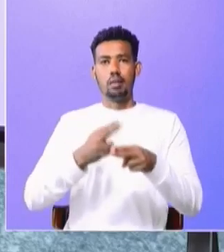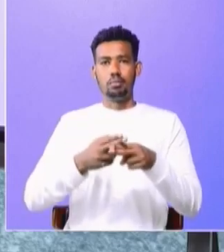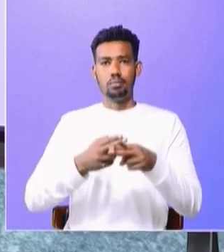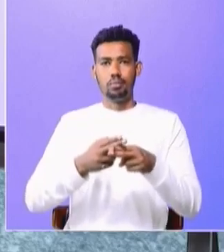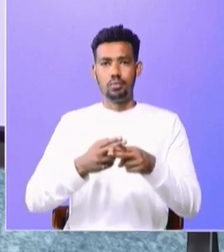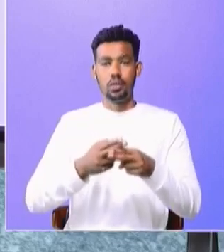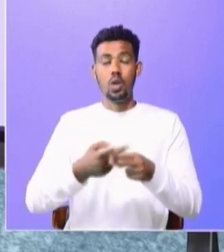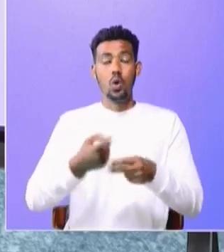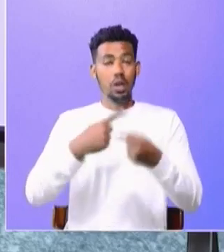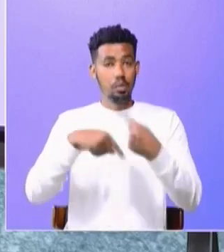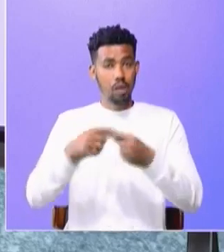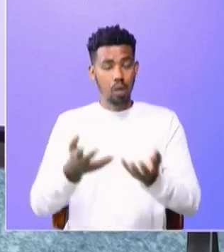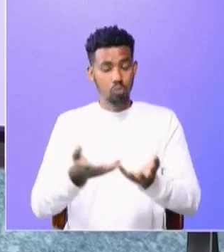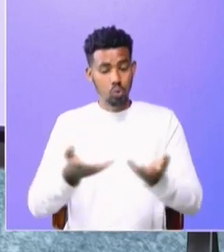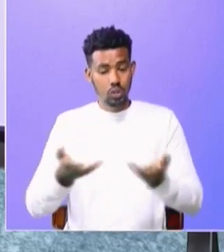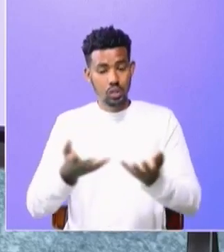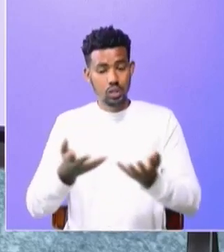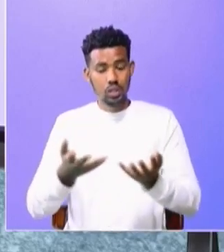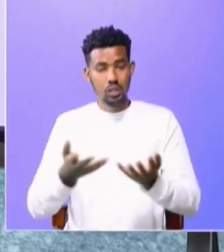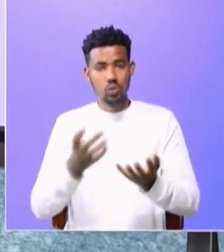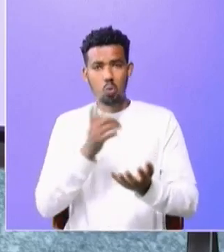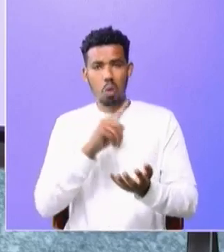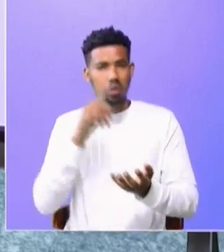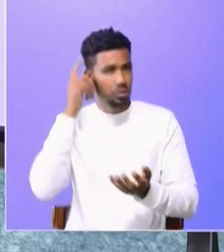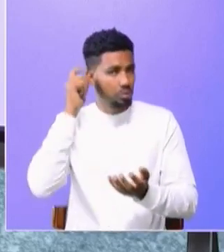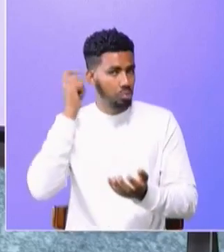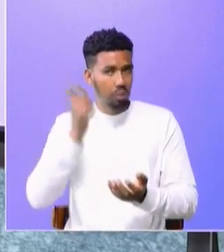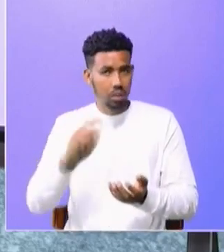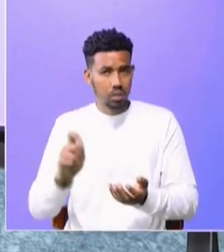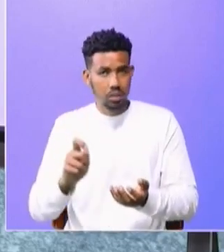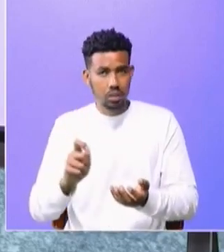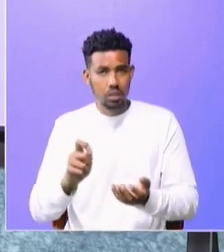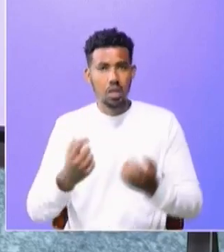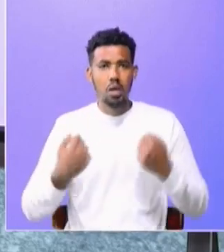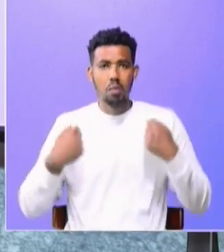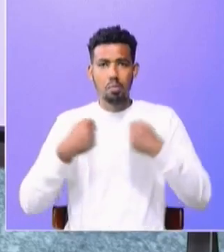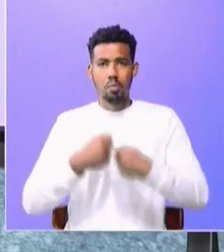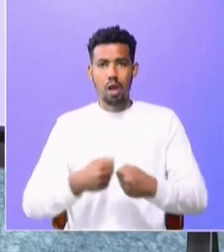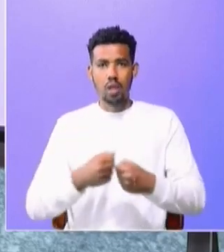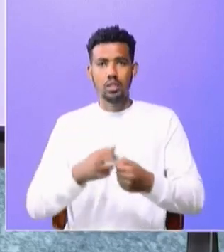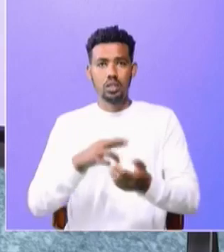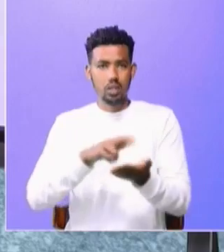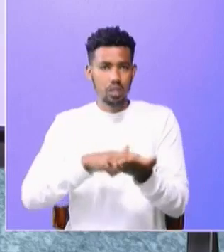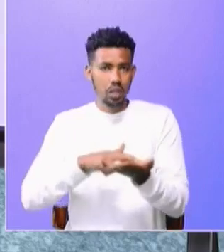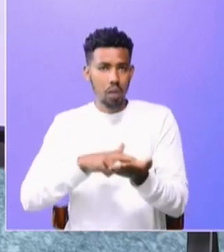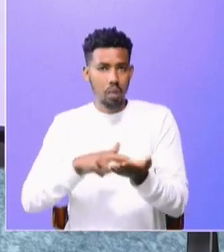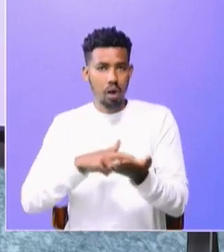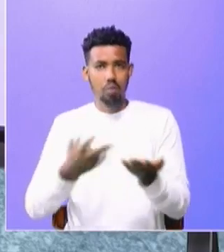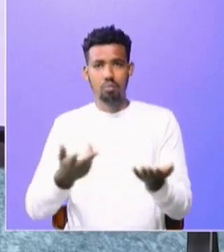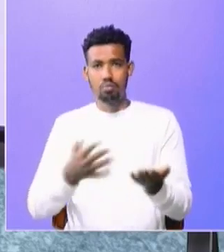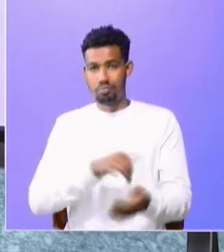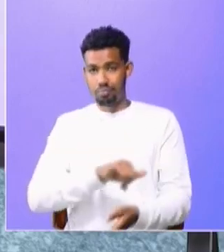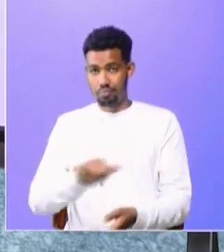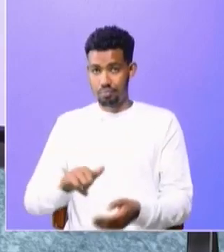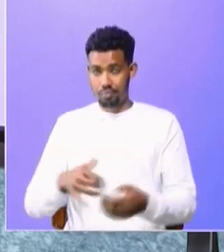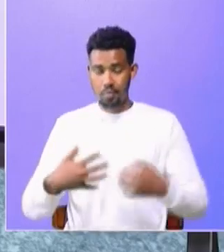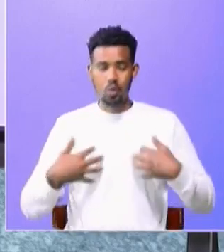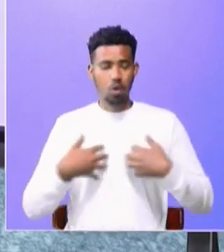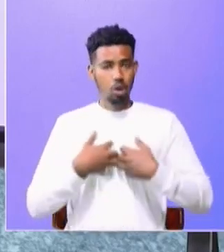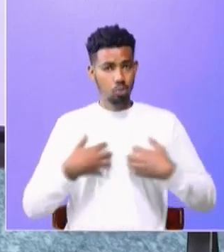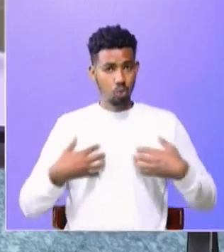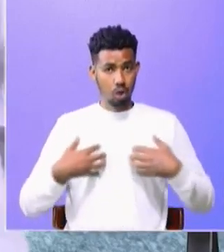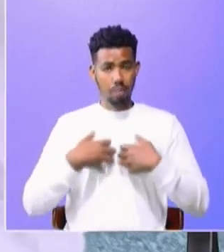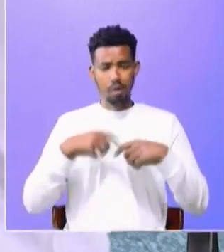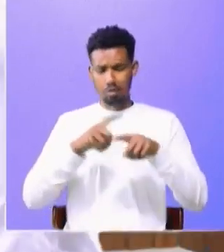example, pencil, rubber, books, and bag. When we come to animal, we can use